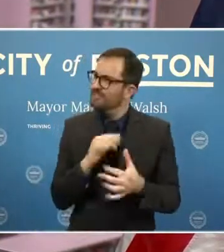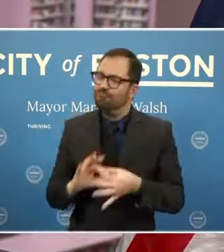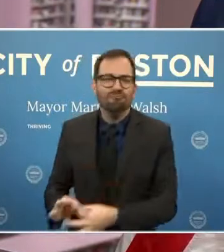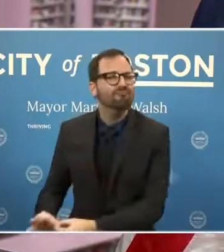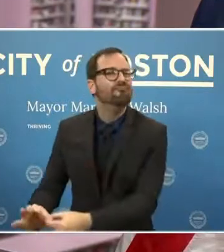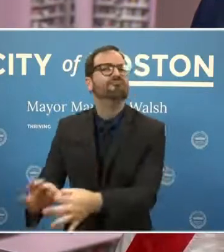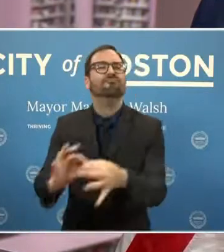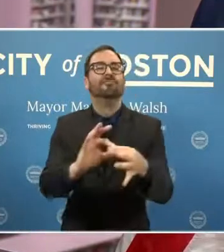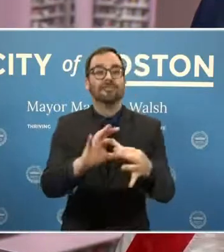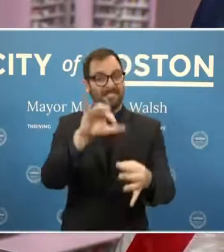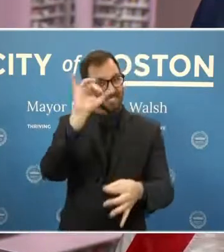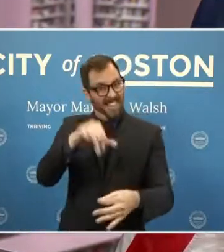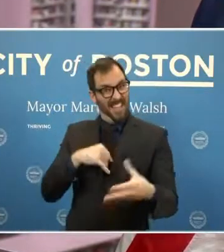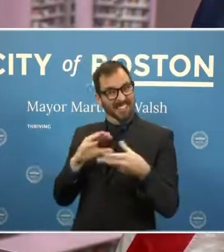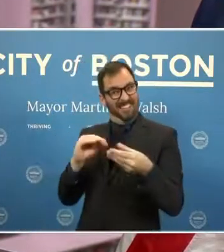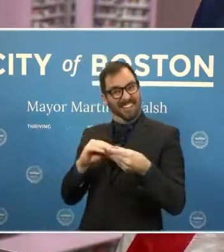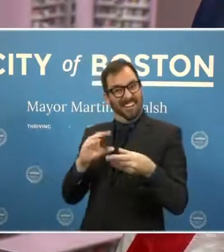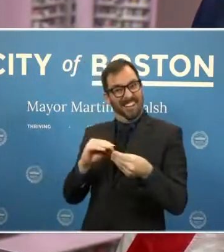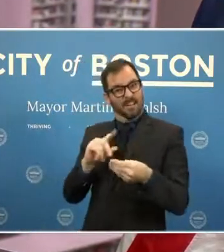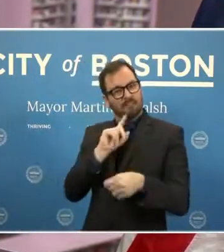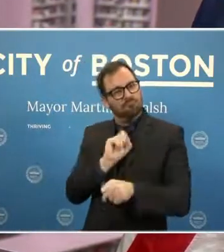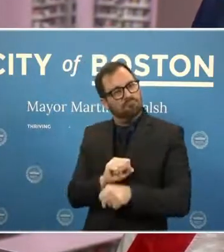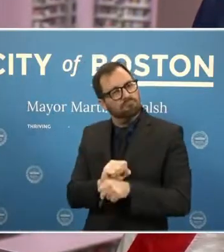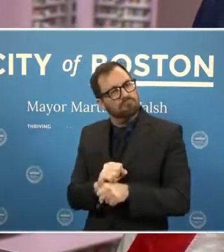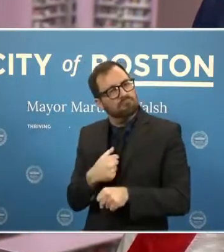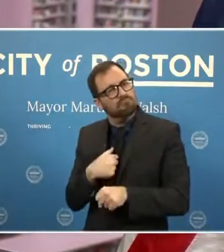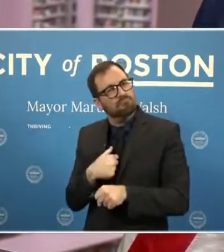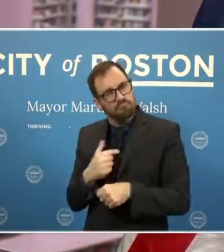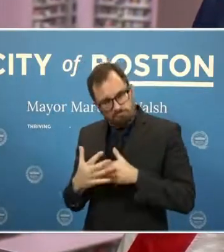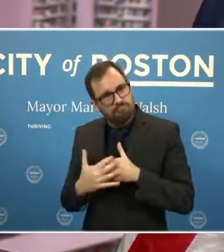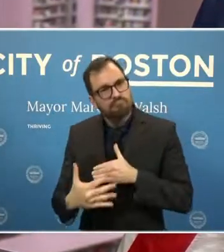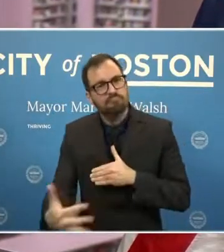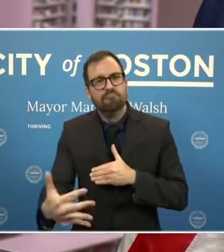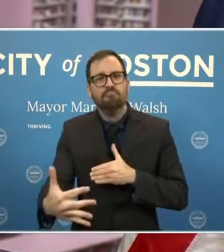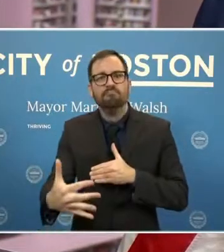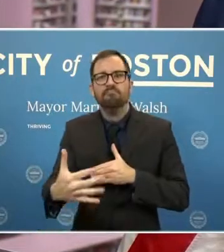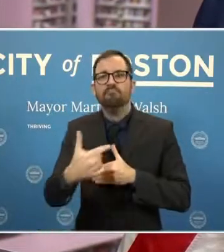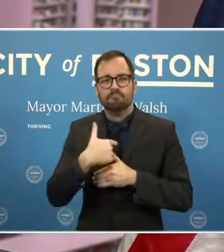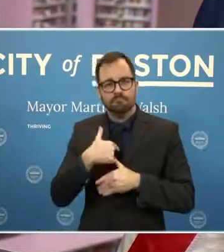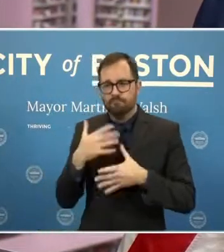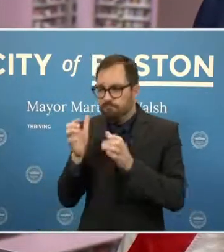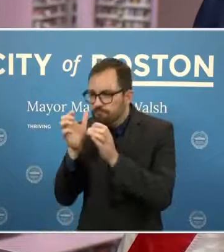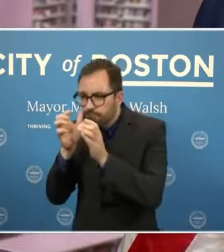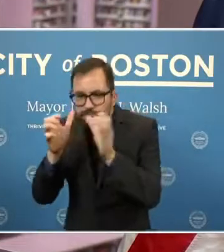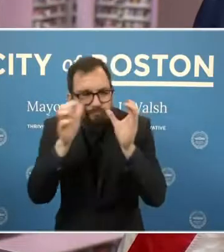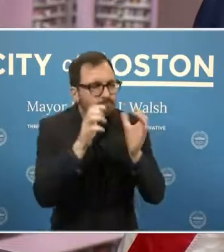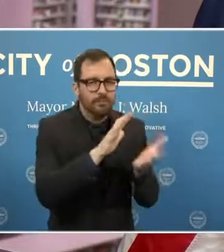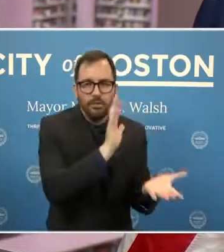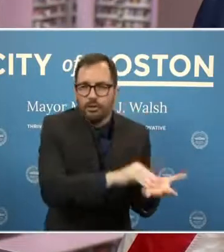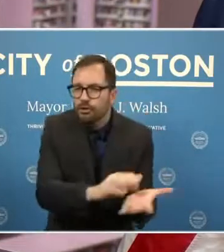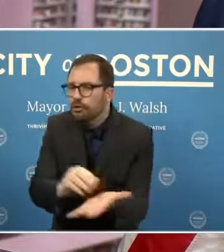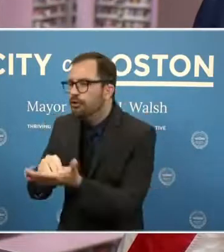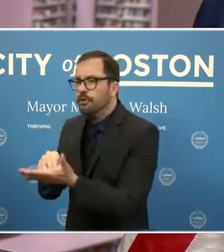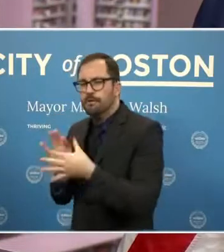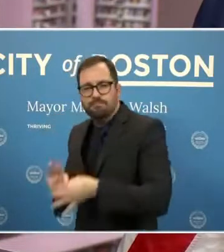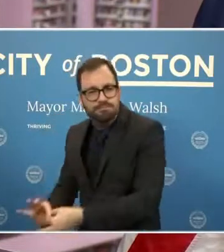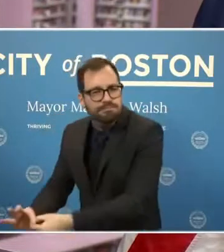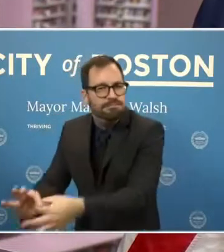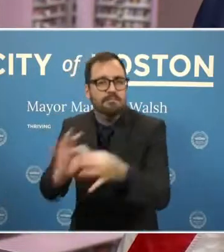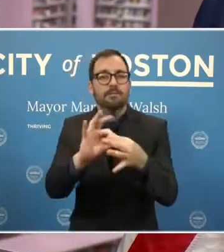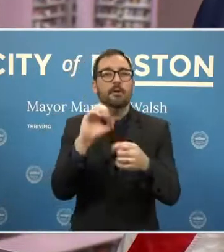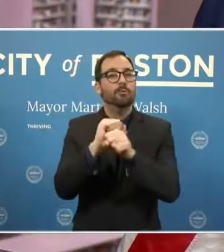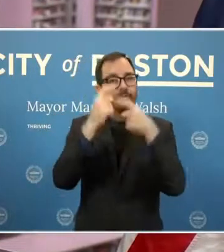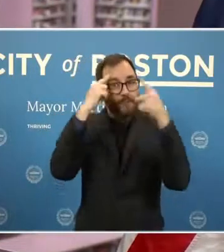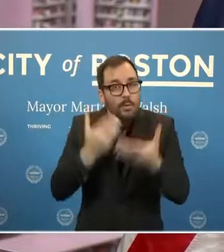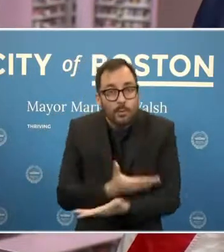job, I spent listening to you, learning from you, and working with you and working for you. I will never forget